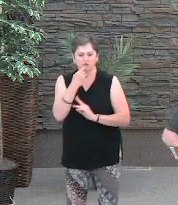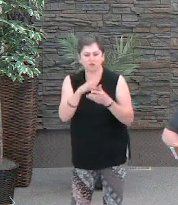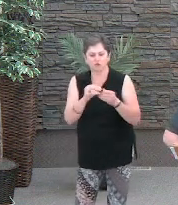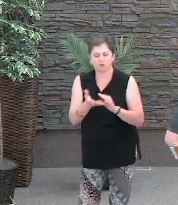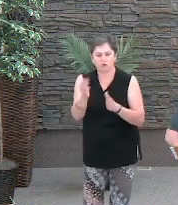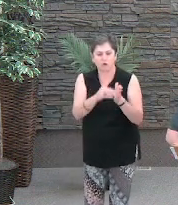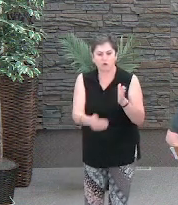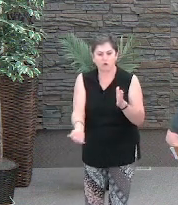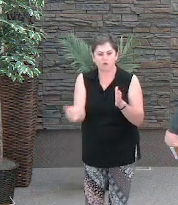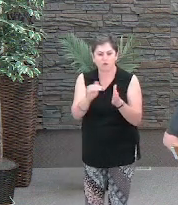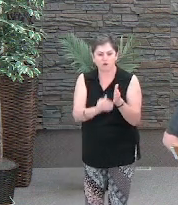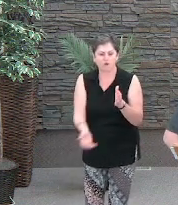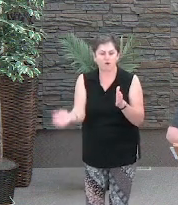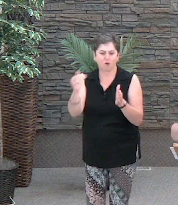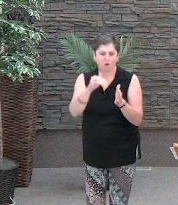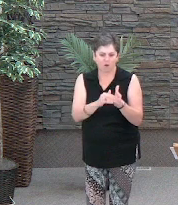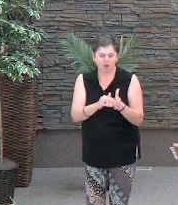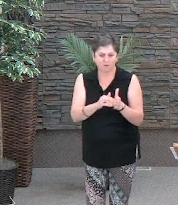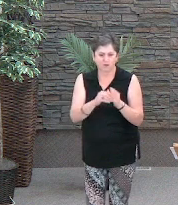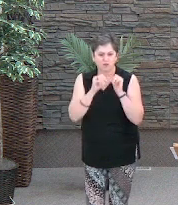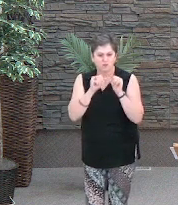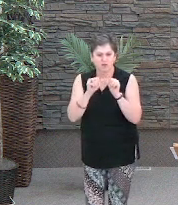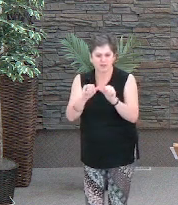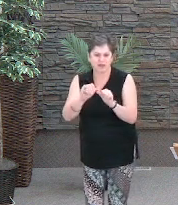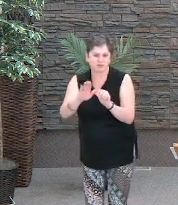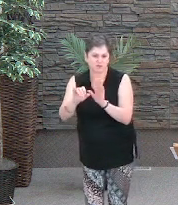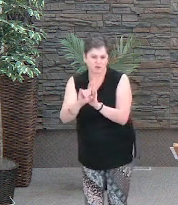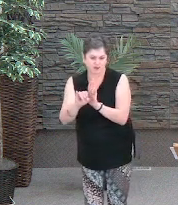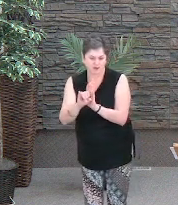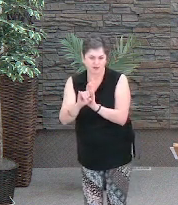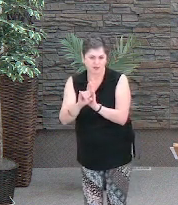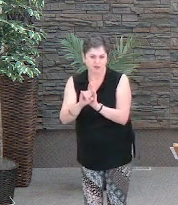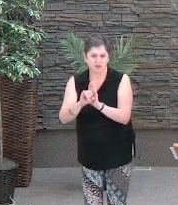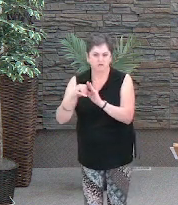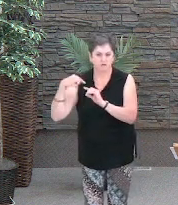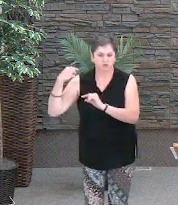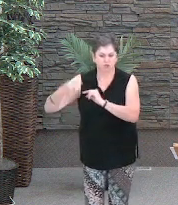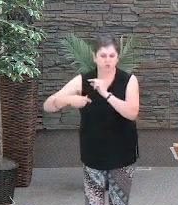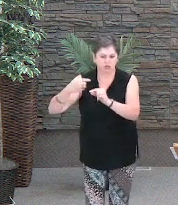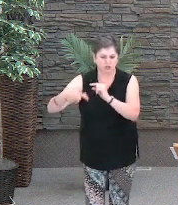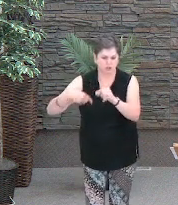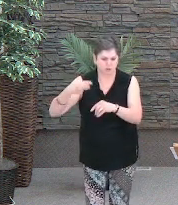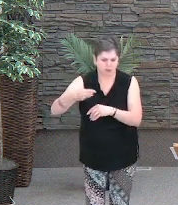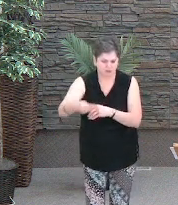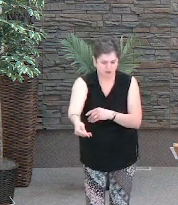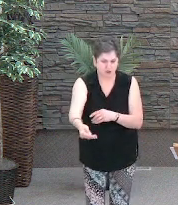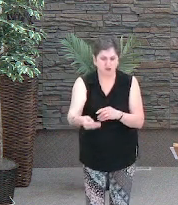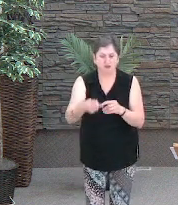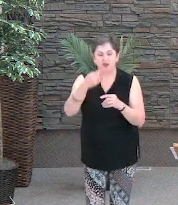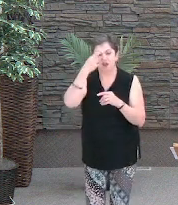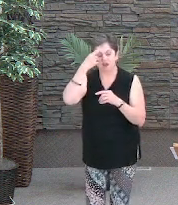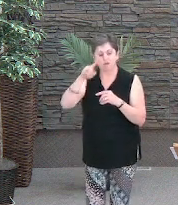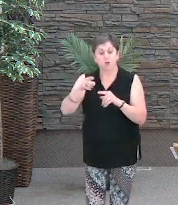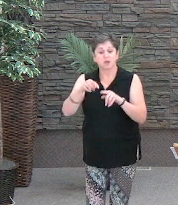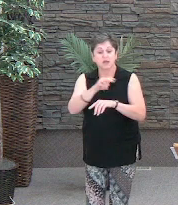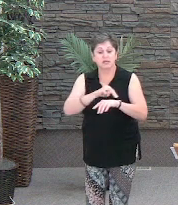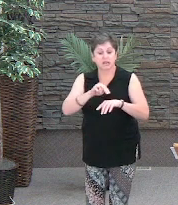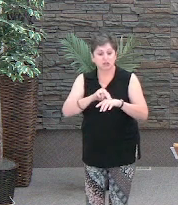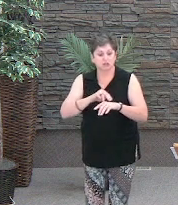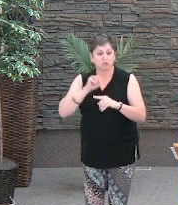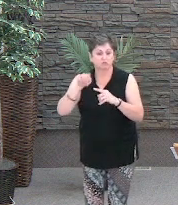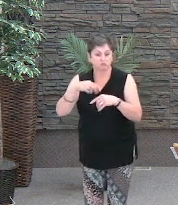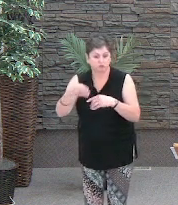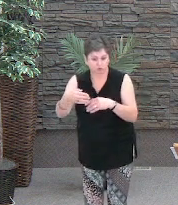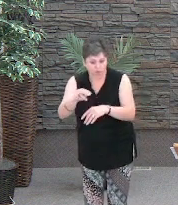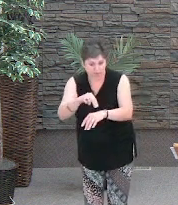story over and over to maintain identity from generation to generation and from nation to nation.